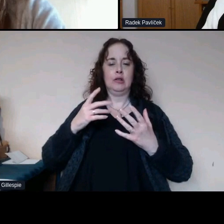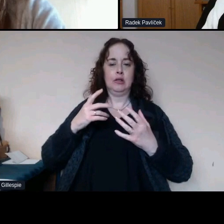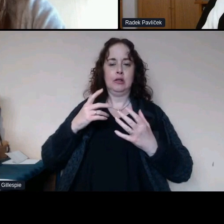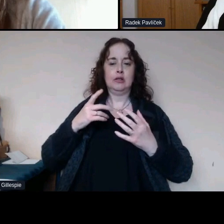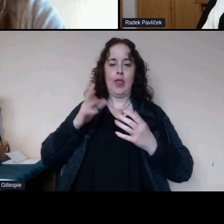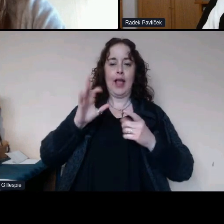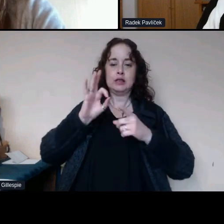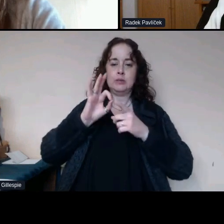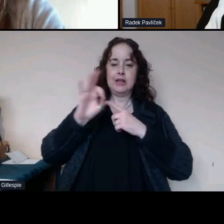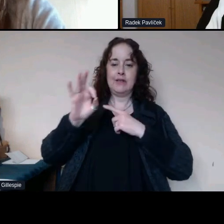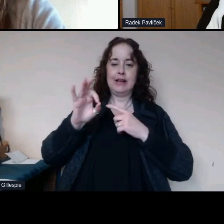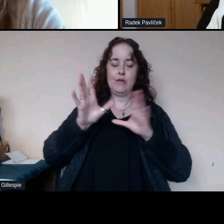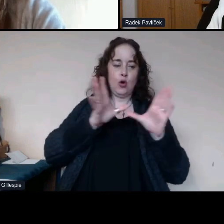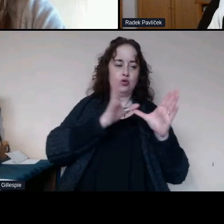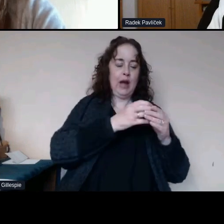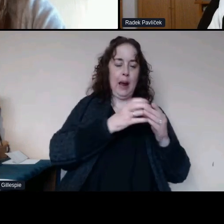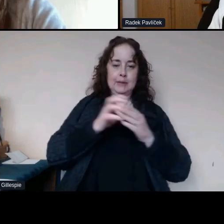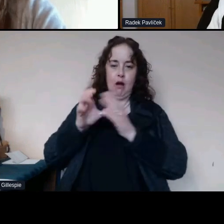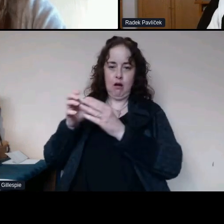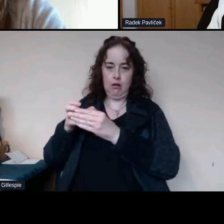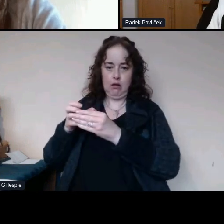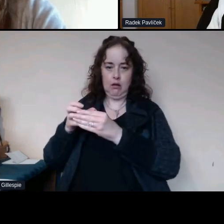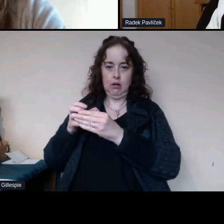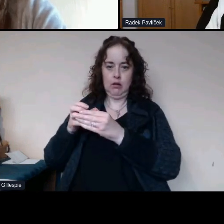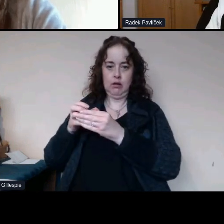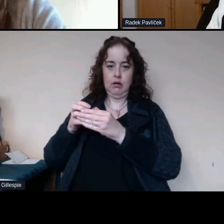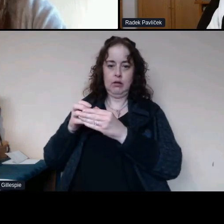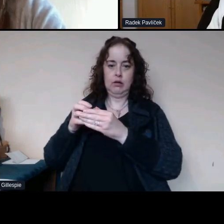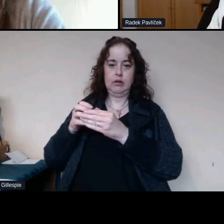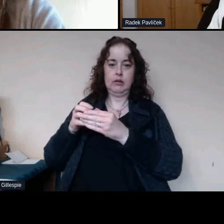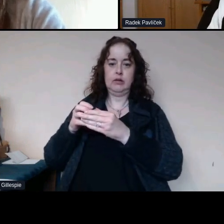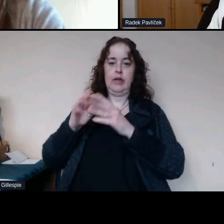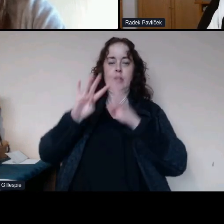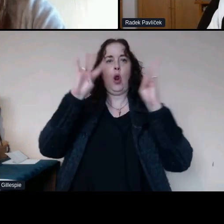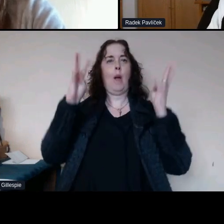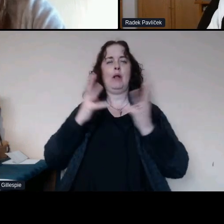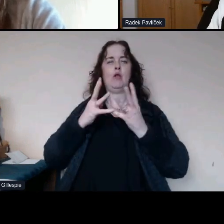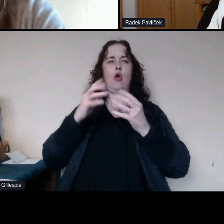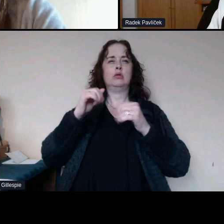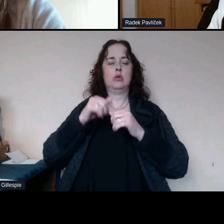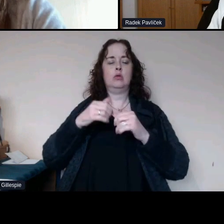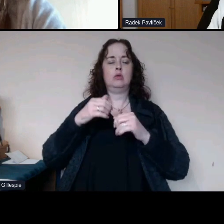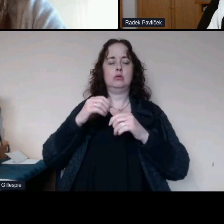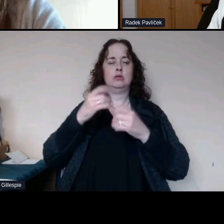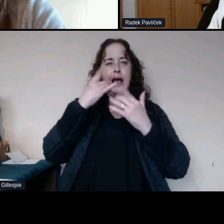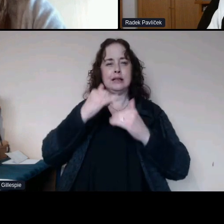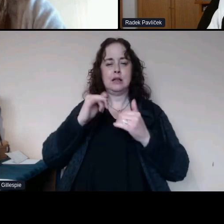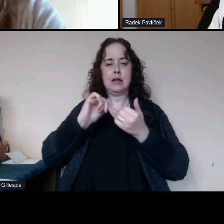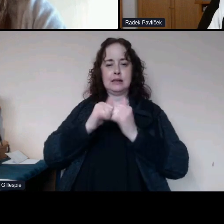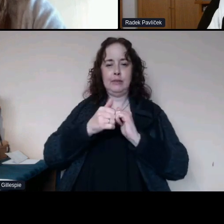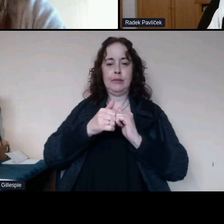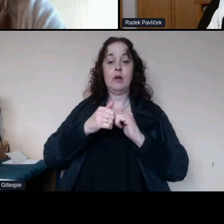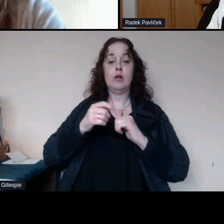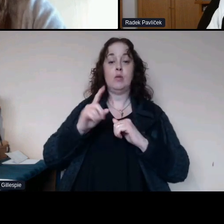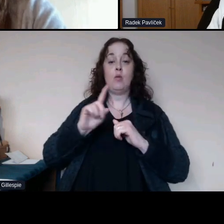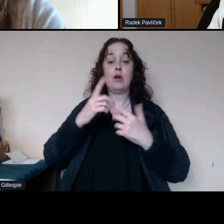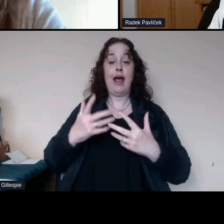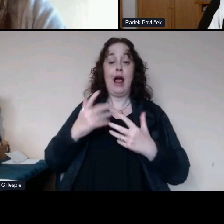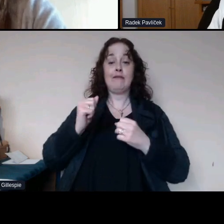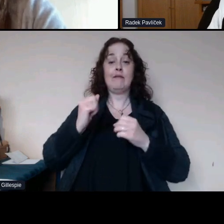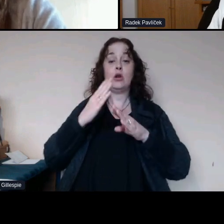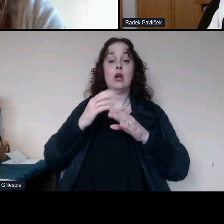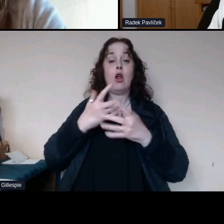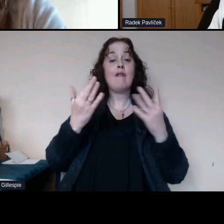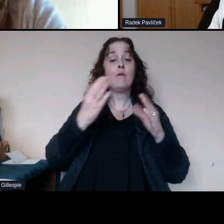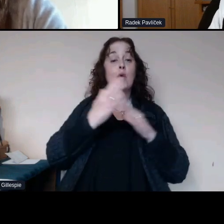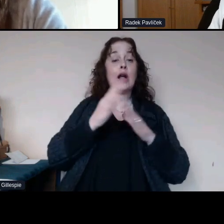for the chapters that you don't get it in the global, because in the global it's already tested and established. What we're doing right now, we have several working groups. One of them